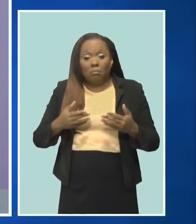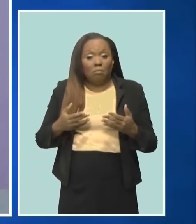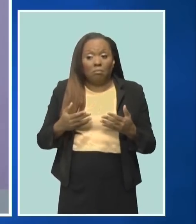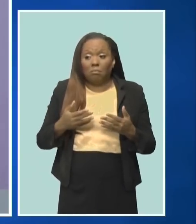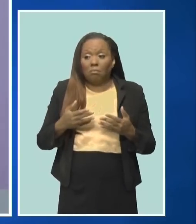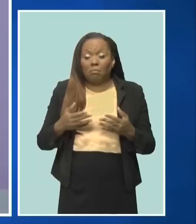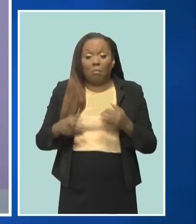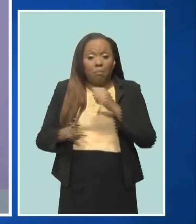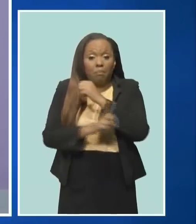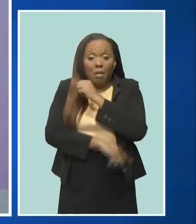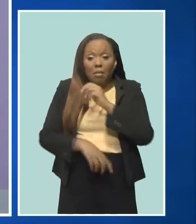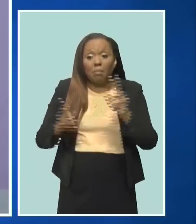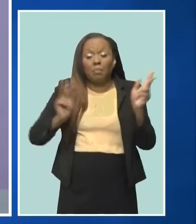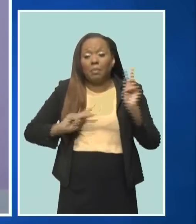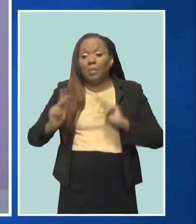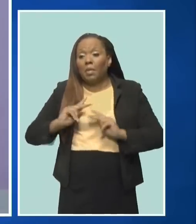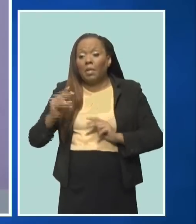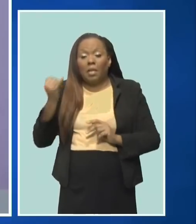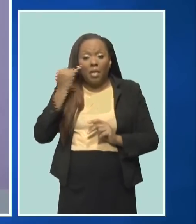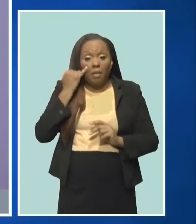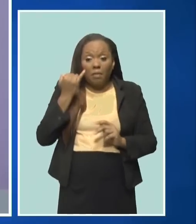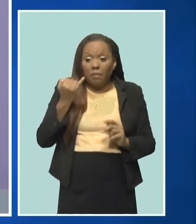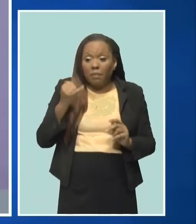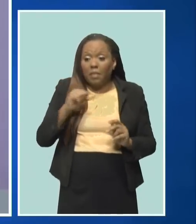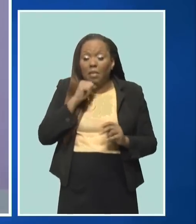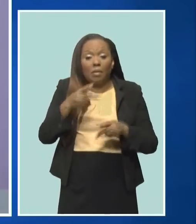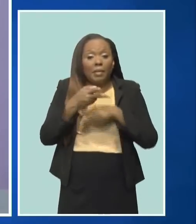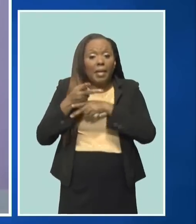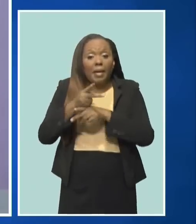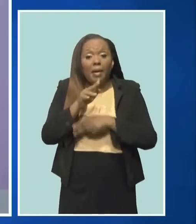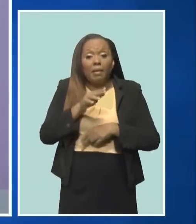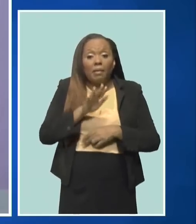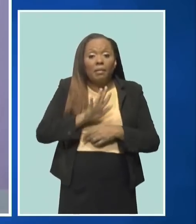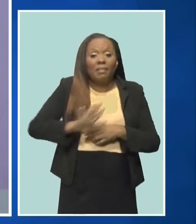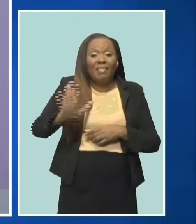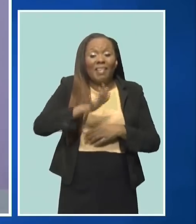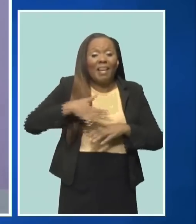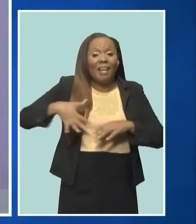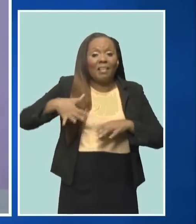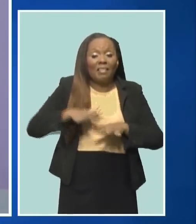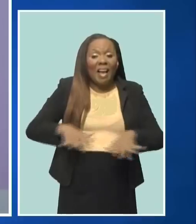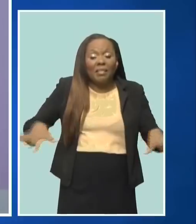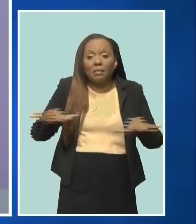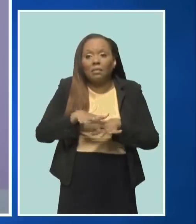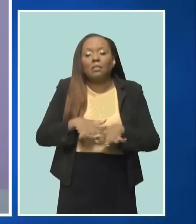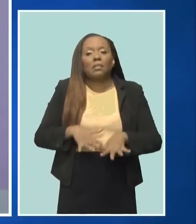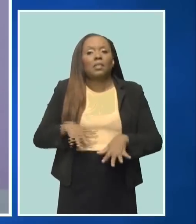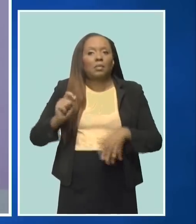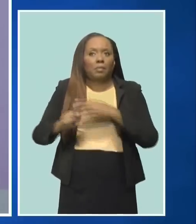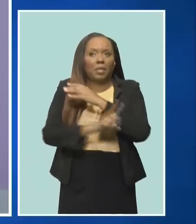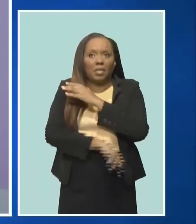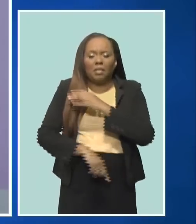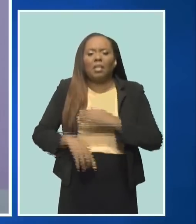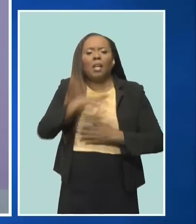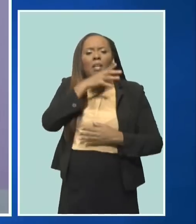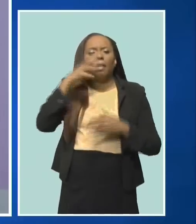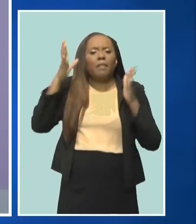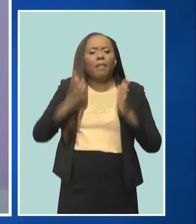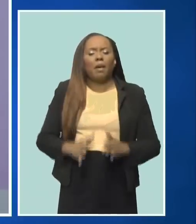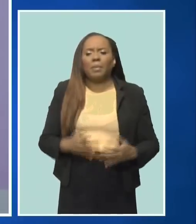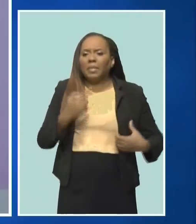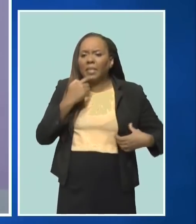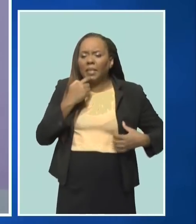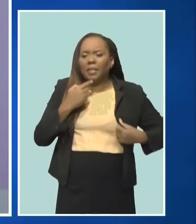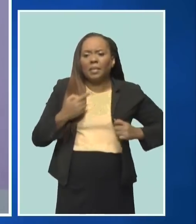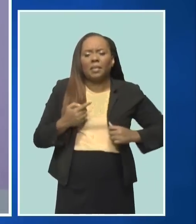comments. The farmers have said it's not fair to us to have to keep a whole plantation at 2